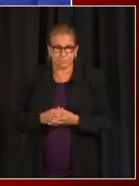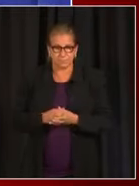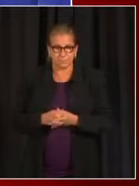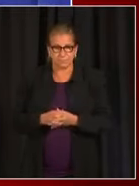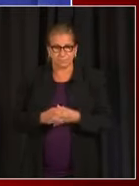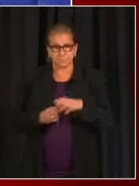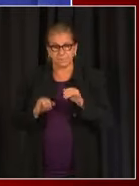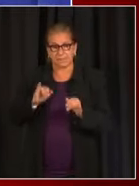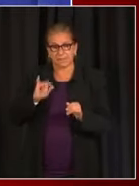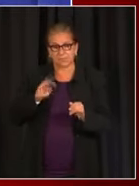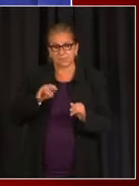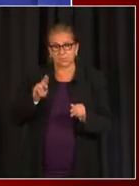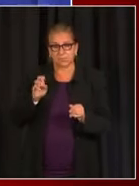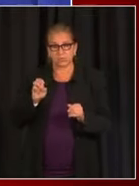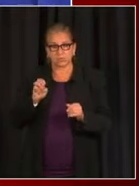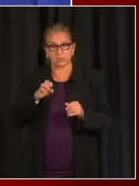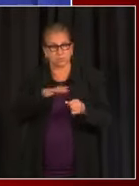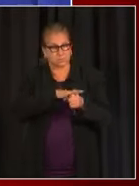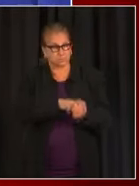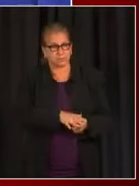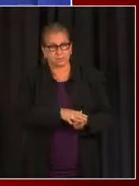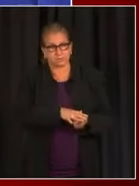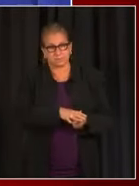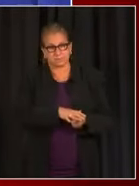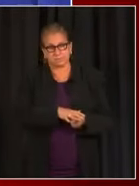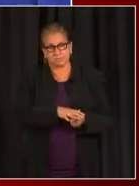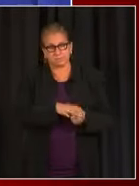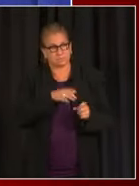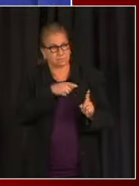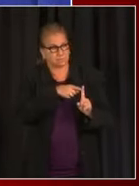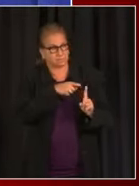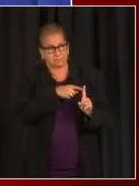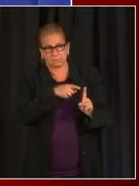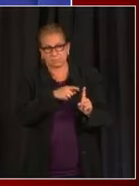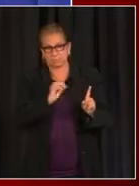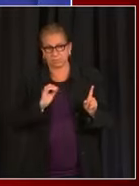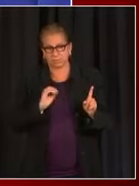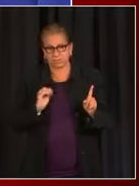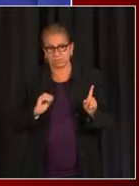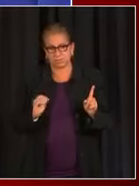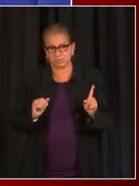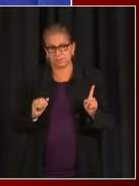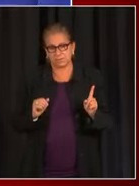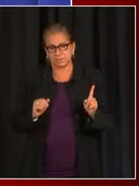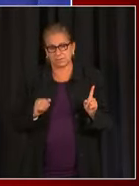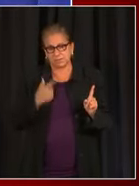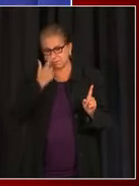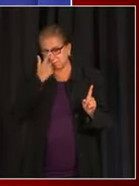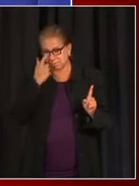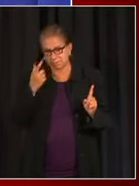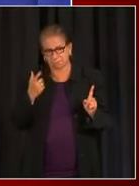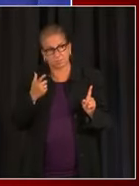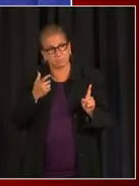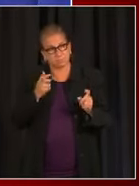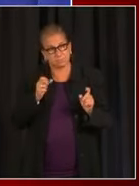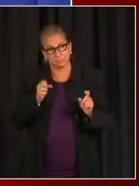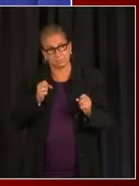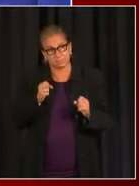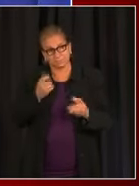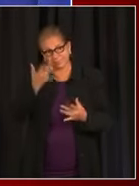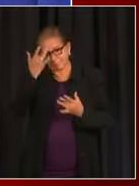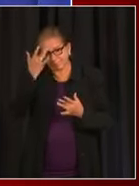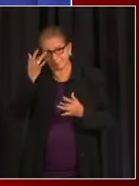may not mount the proper response to the vaccine, and to people who may have a more severe illness if they were to